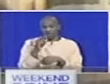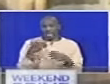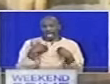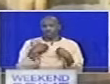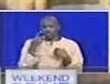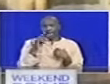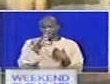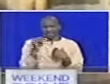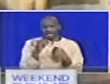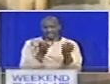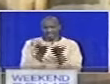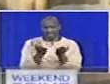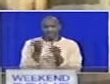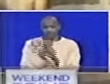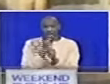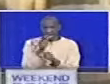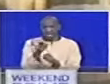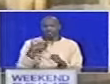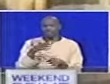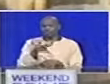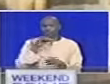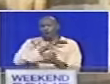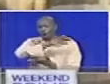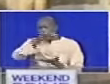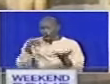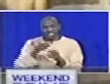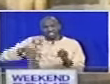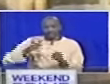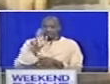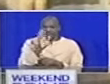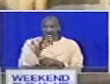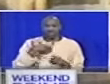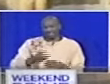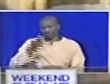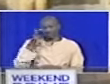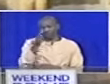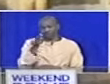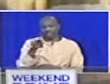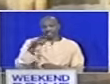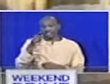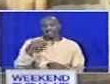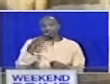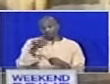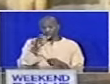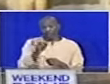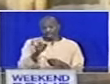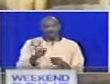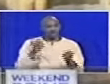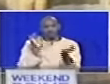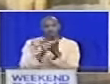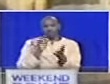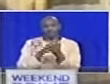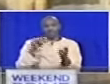an African worker who stole one of his sheep. He had to shoot him, and eventually he had to